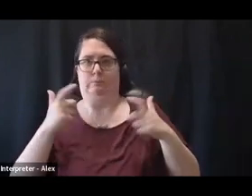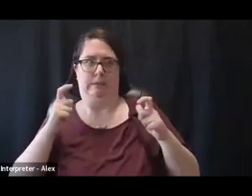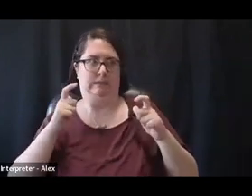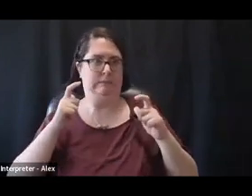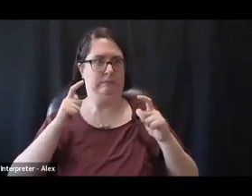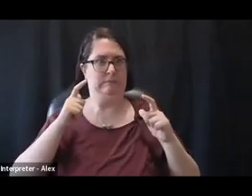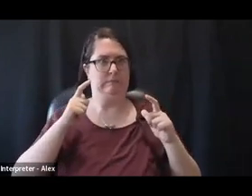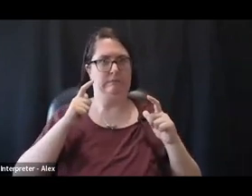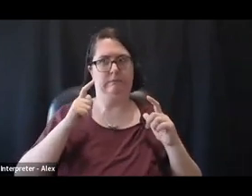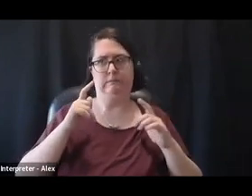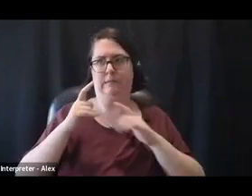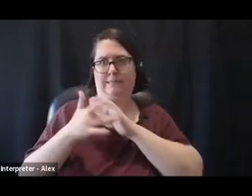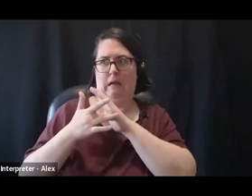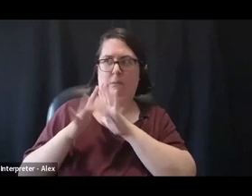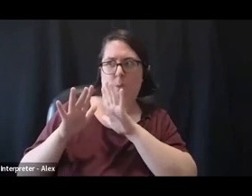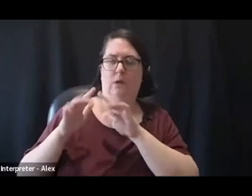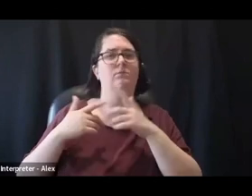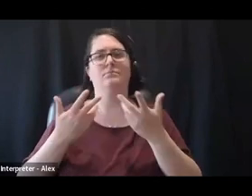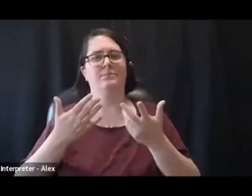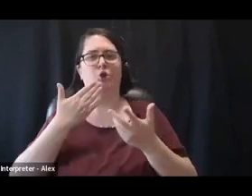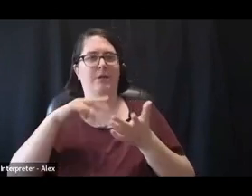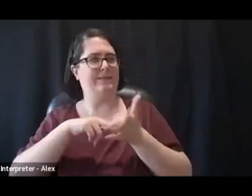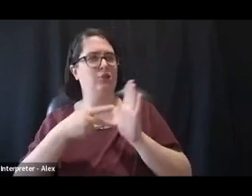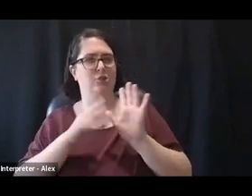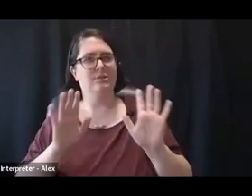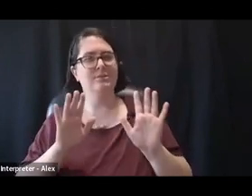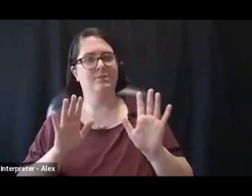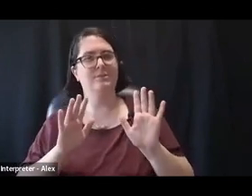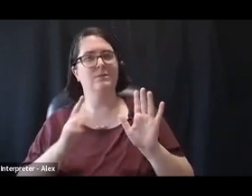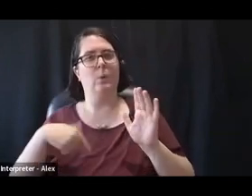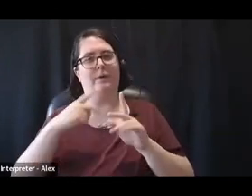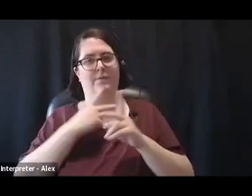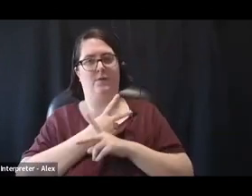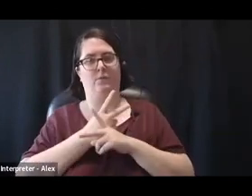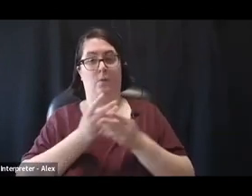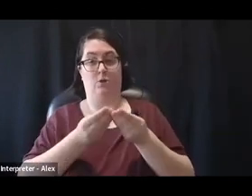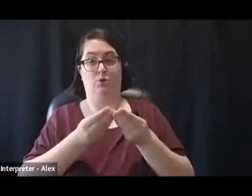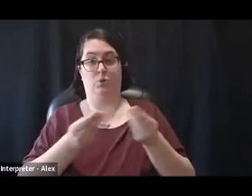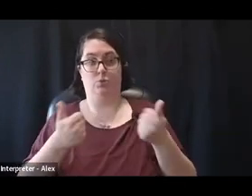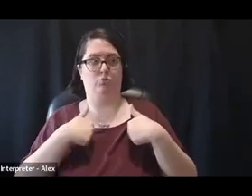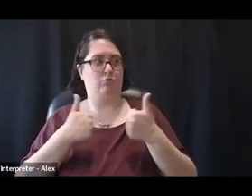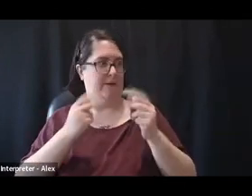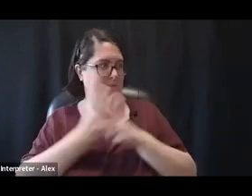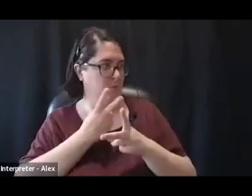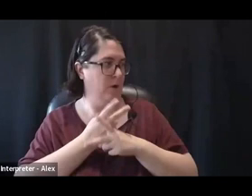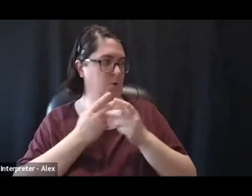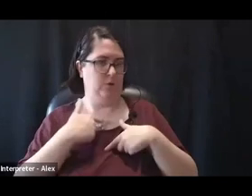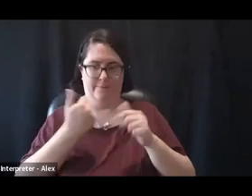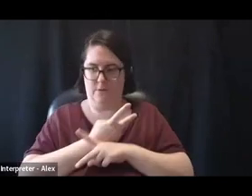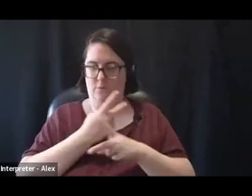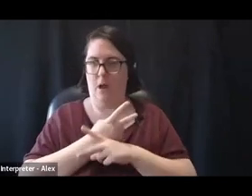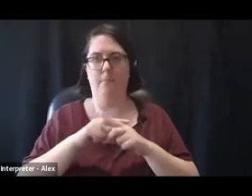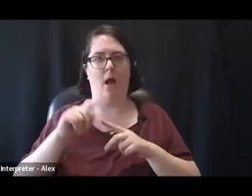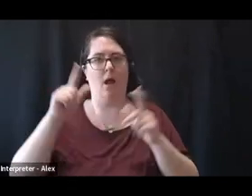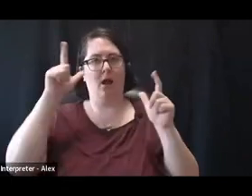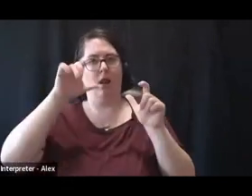know, that these things are often come from well-intentioned spaces where we're just trying to deliver on solutions. We're just trying to help fix,